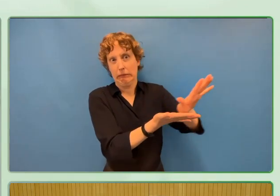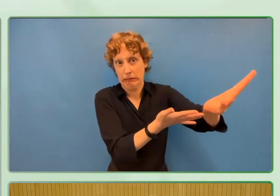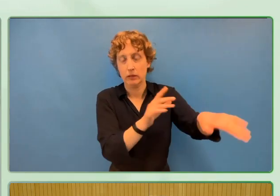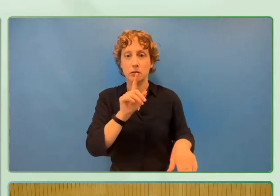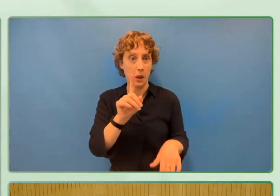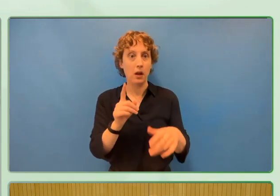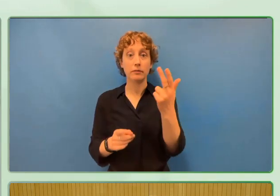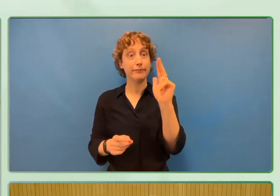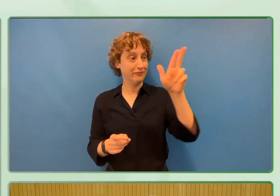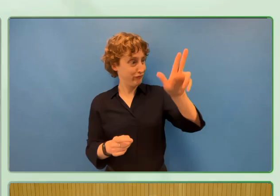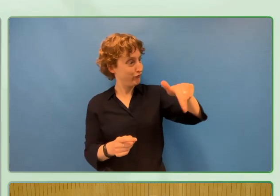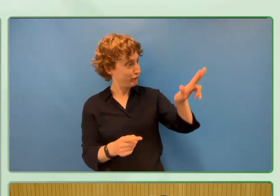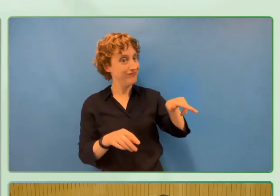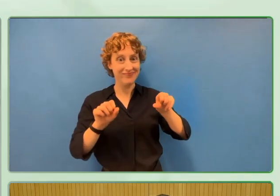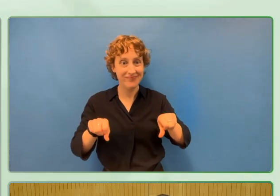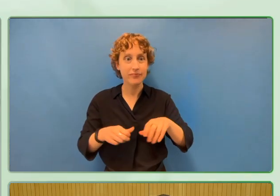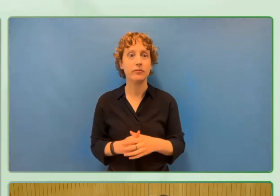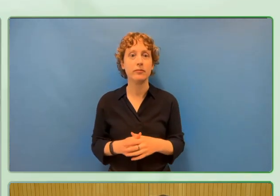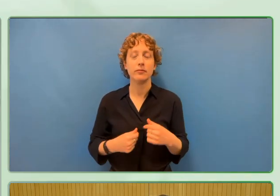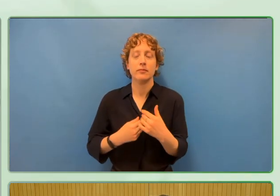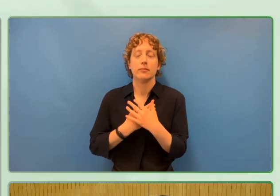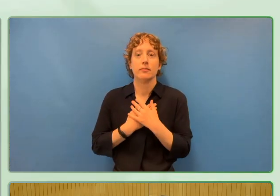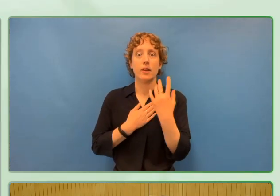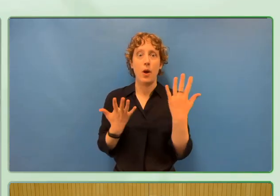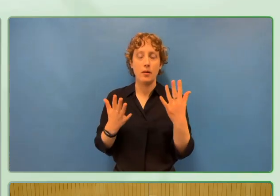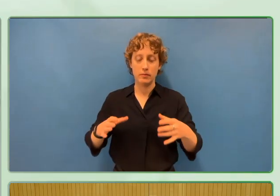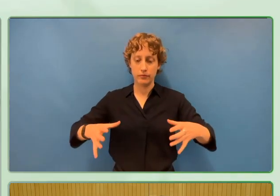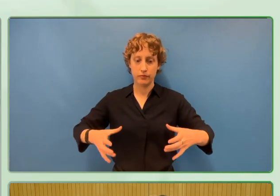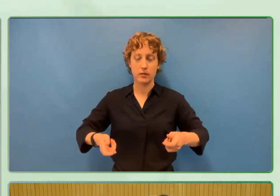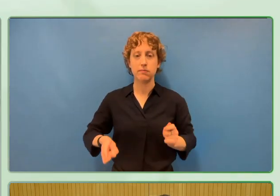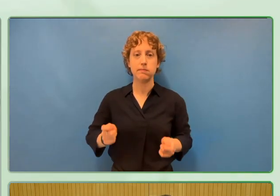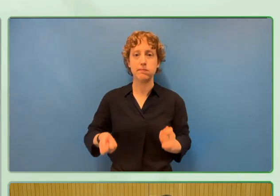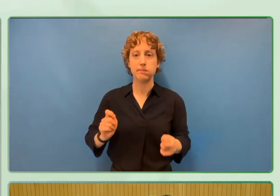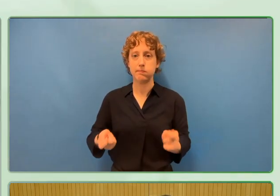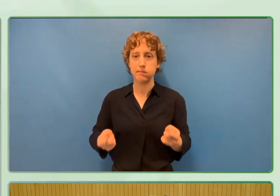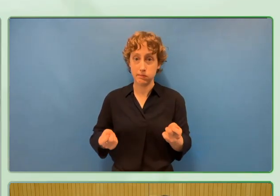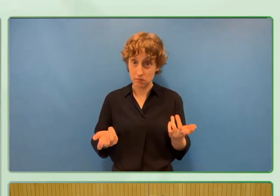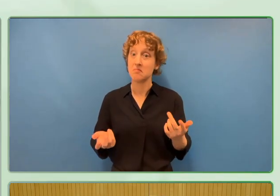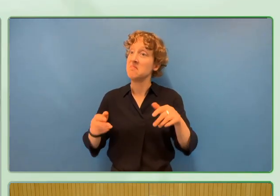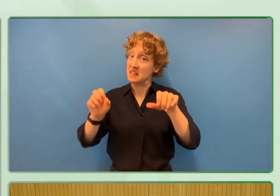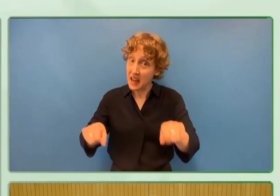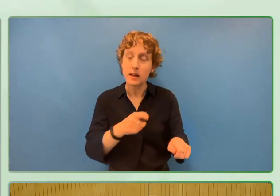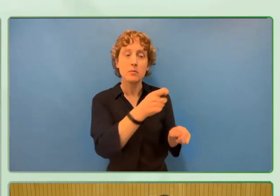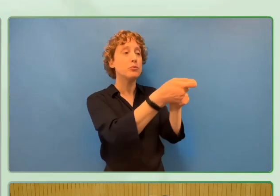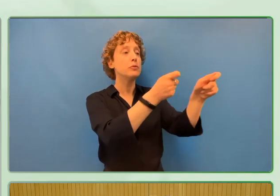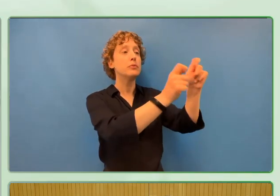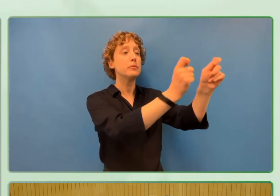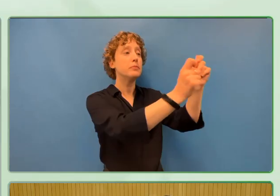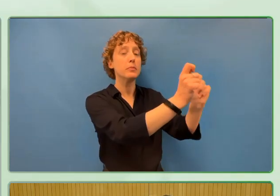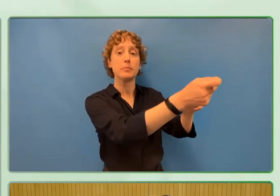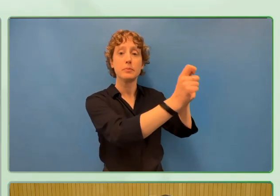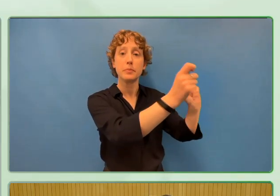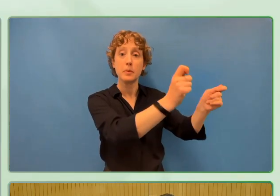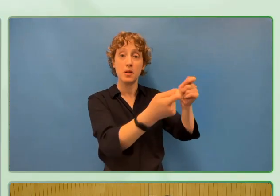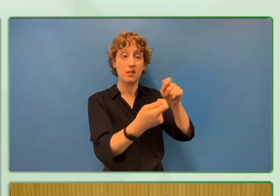my favorite is drumsticks. So there's some drum application, I can use drumsticks and drum on the surface,